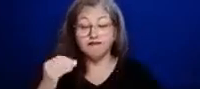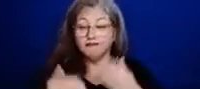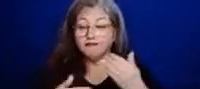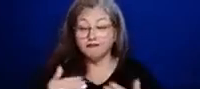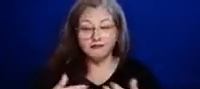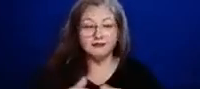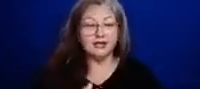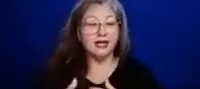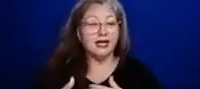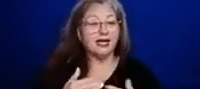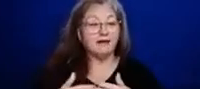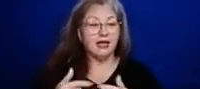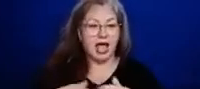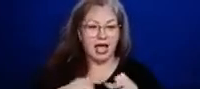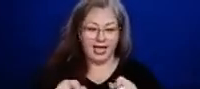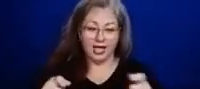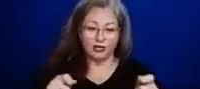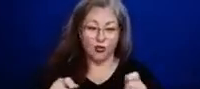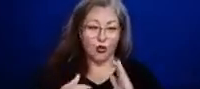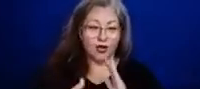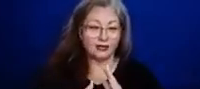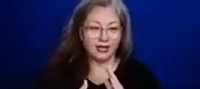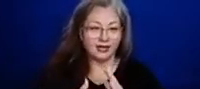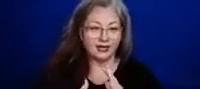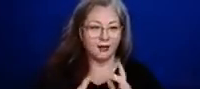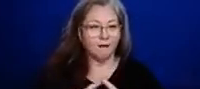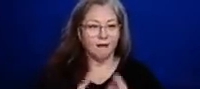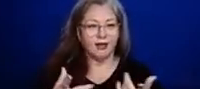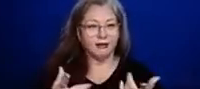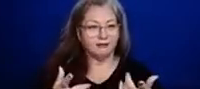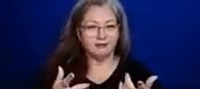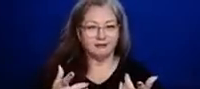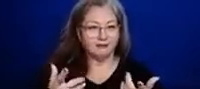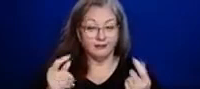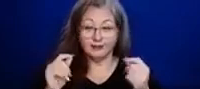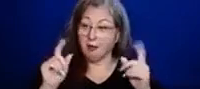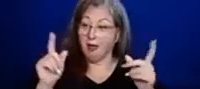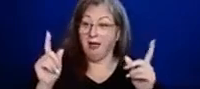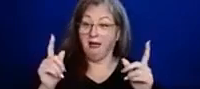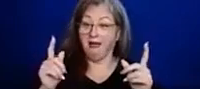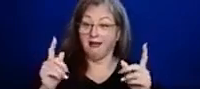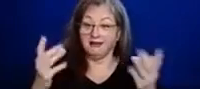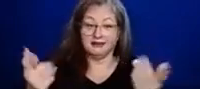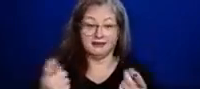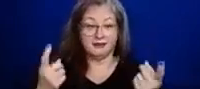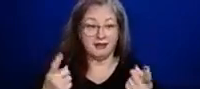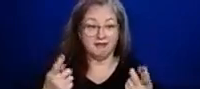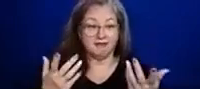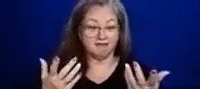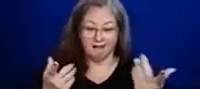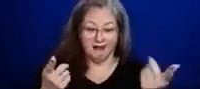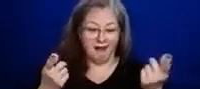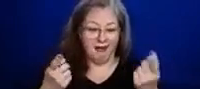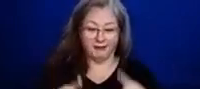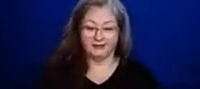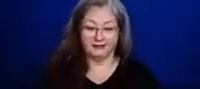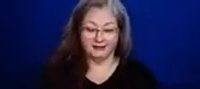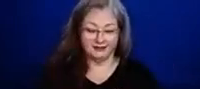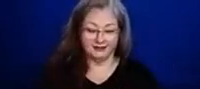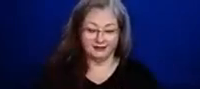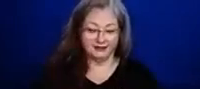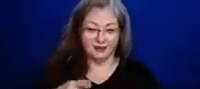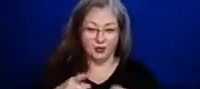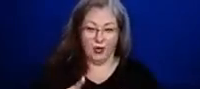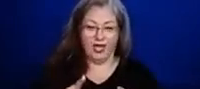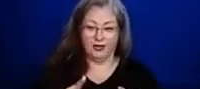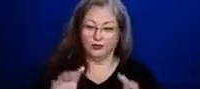even if I control the technique, it also has the surprise of what happens in the time you are